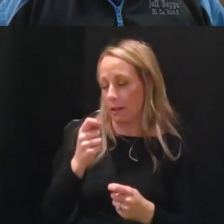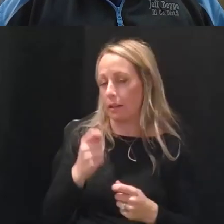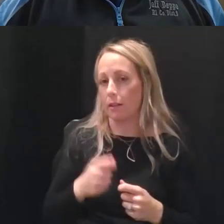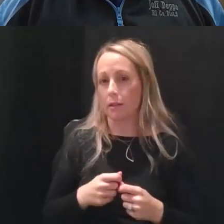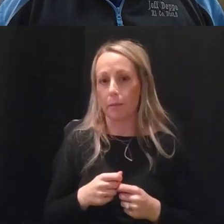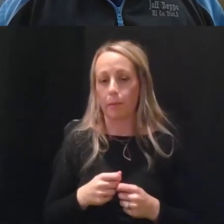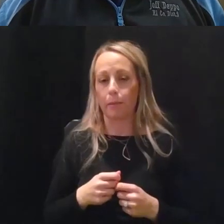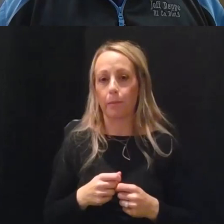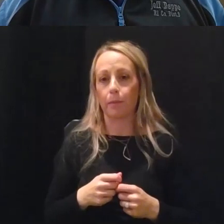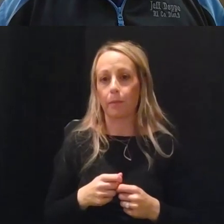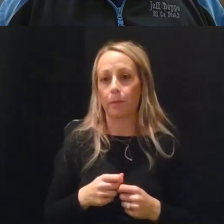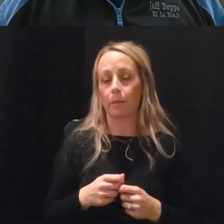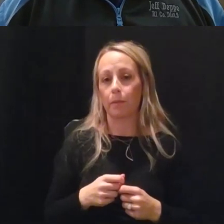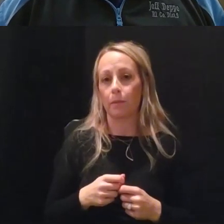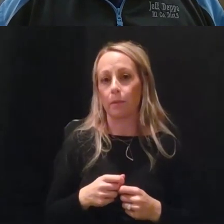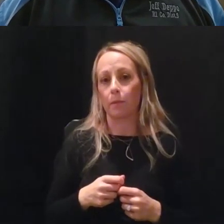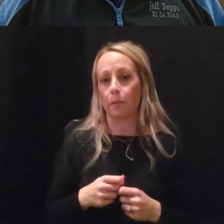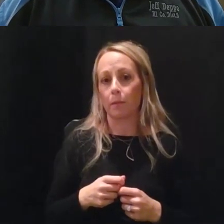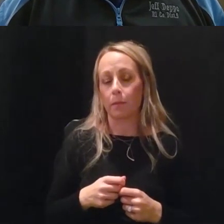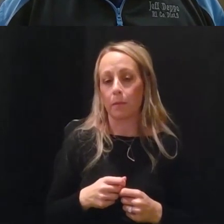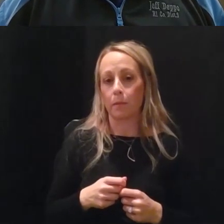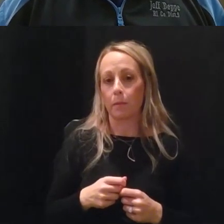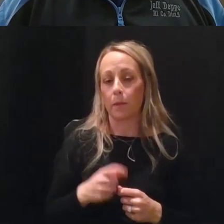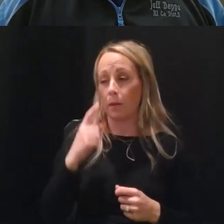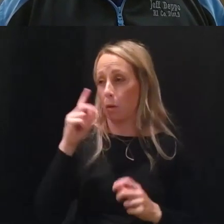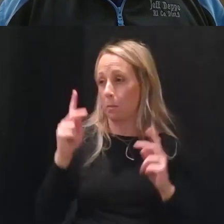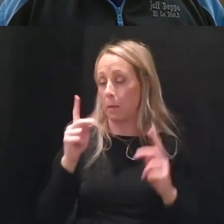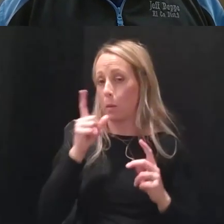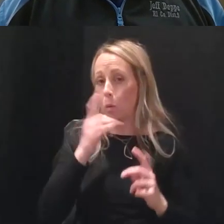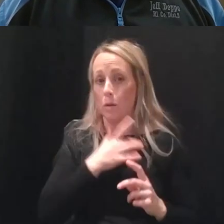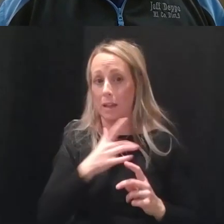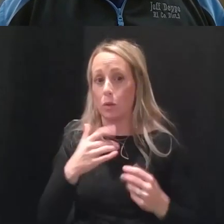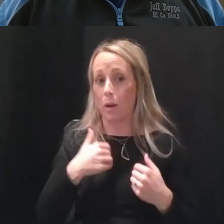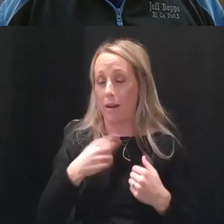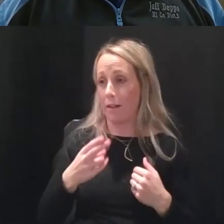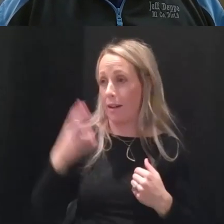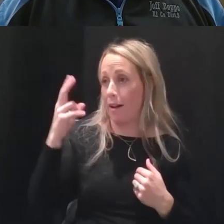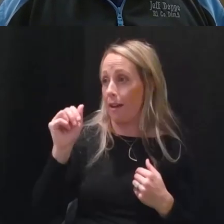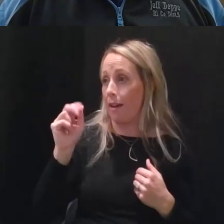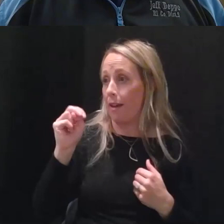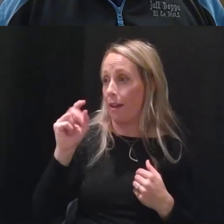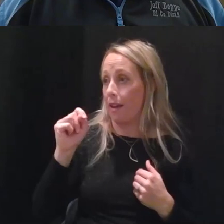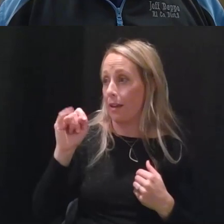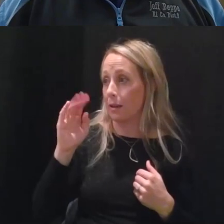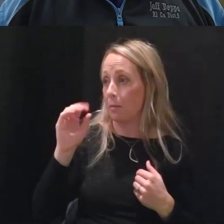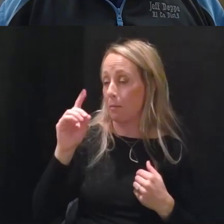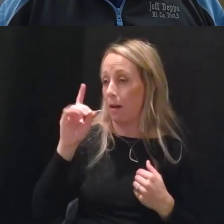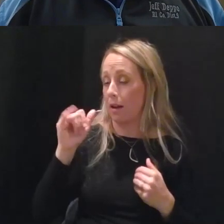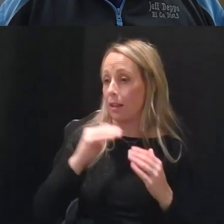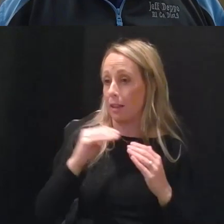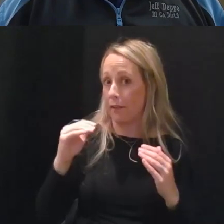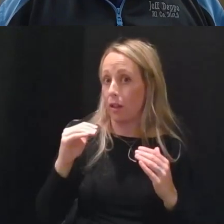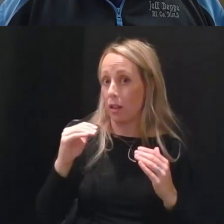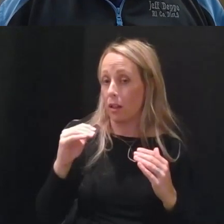The people who tend to have high antibody levels are the people who got sickest, like